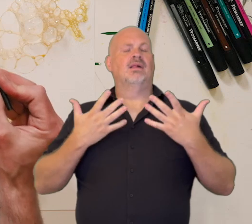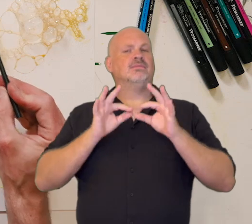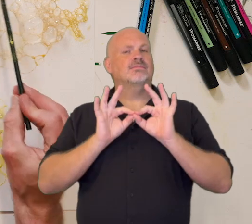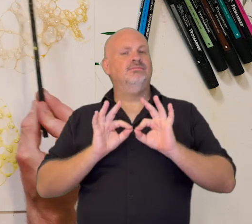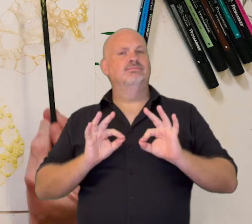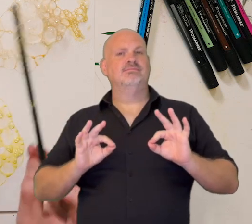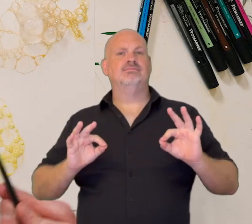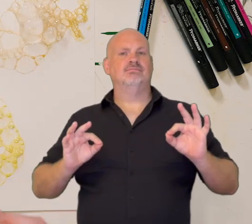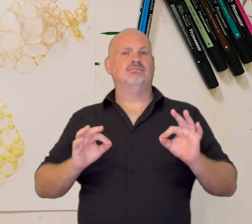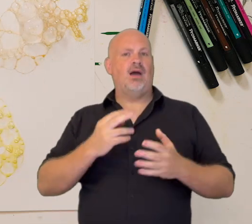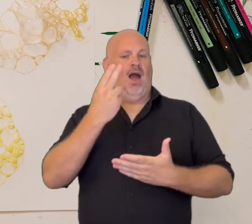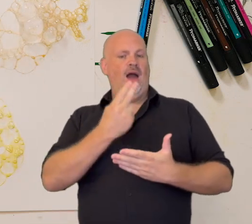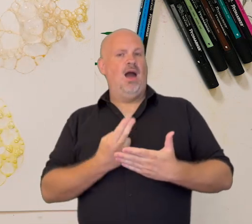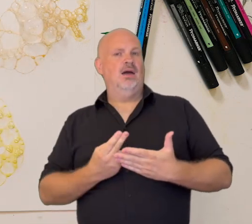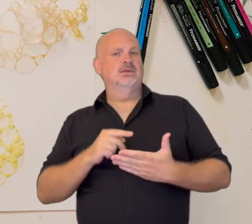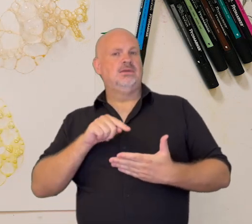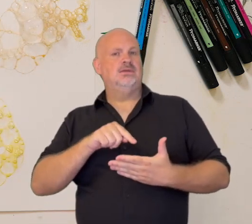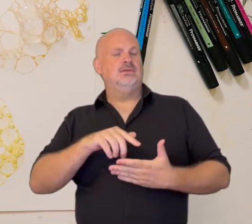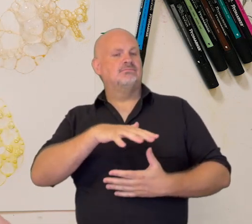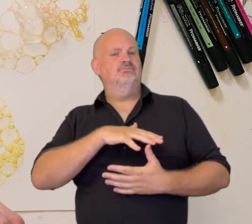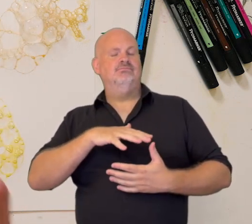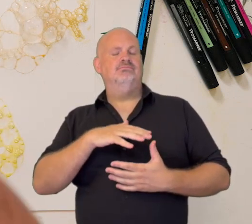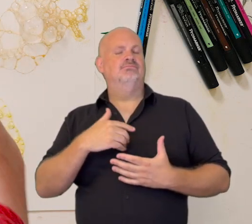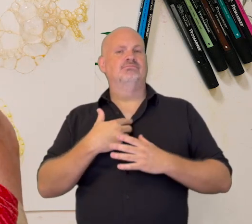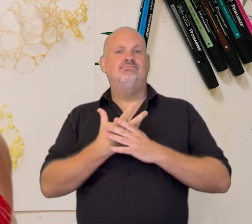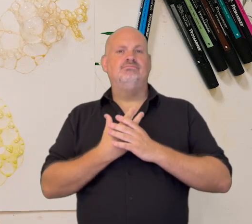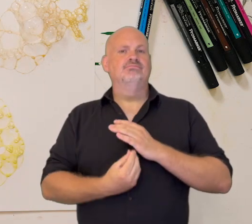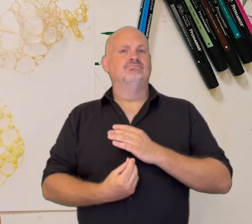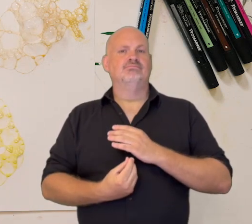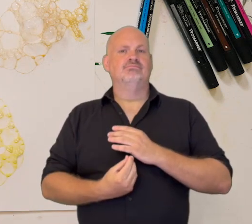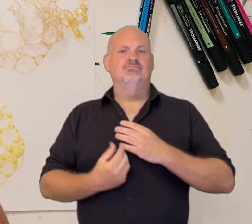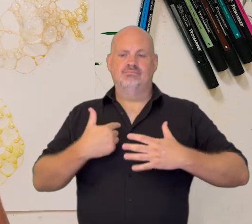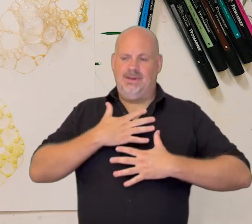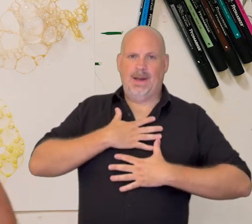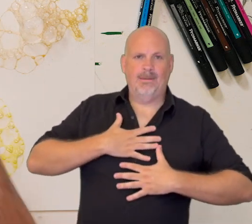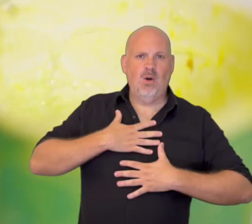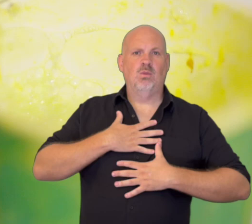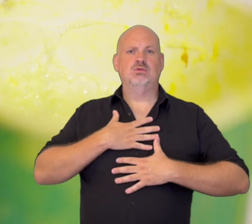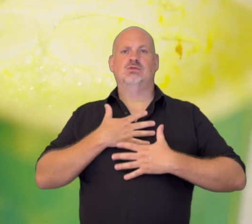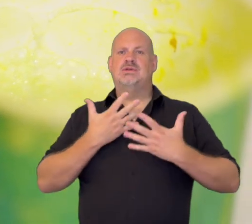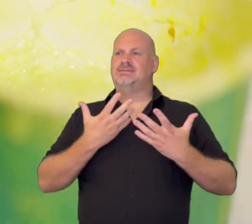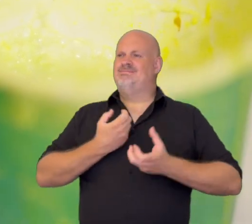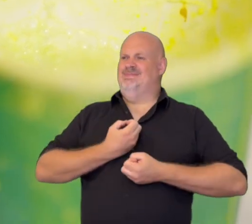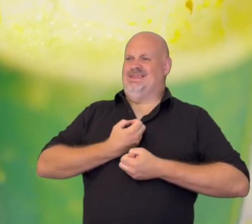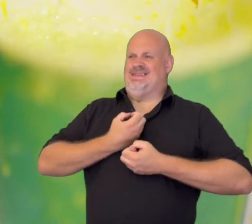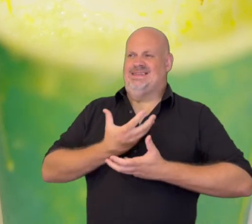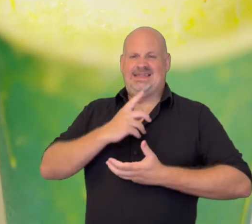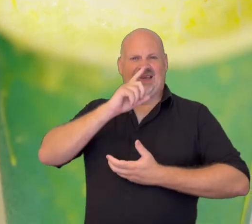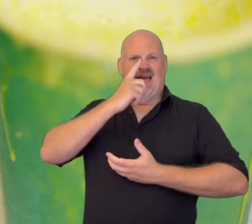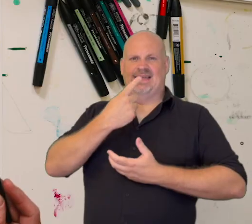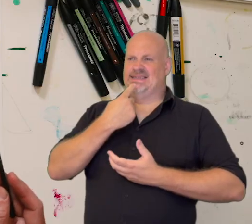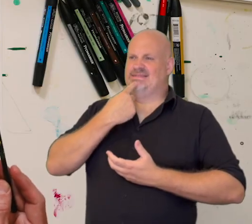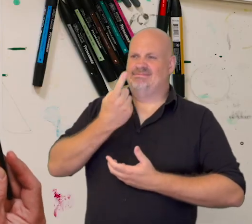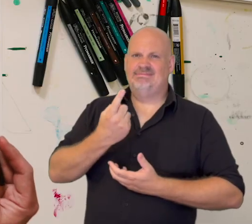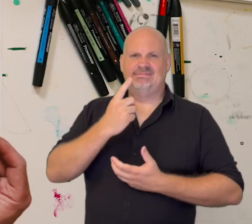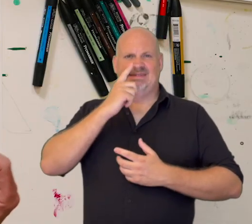was in the art making space. All of the emotions that we might feel that we can't vocalize or